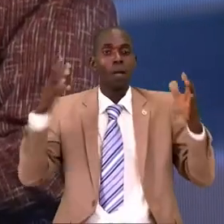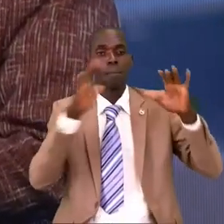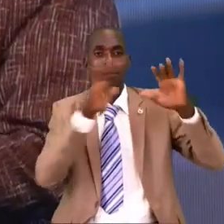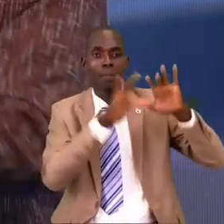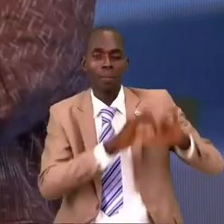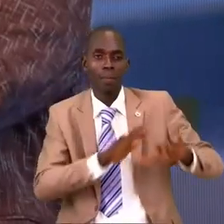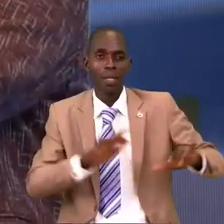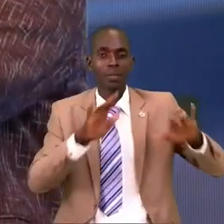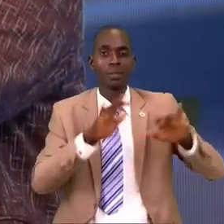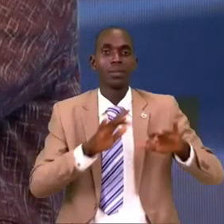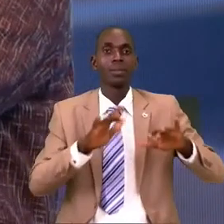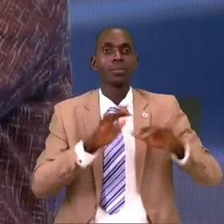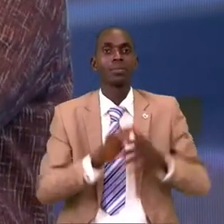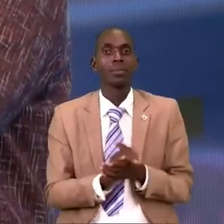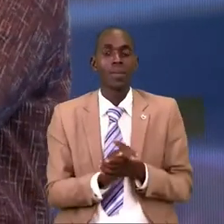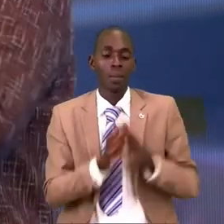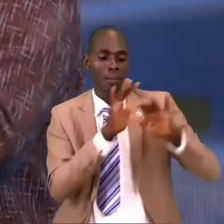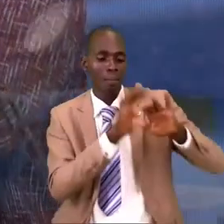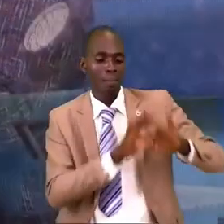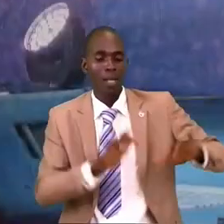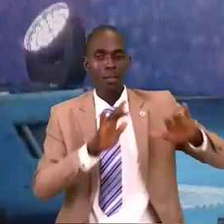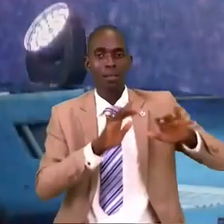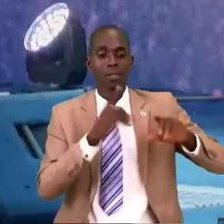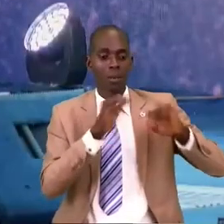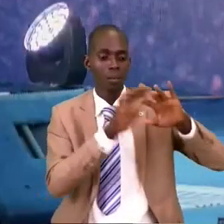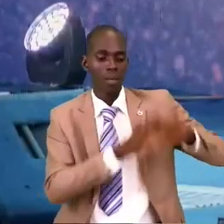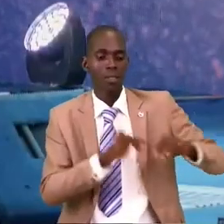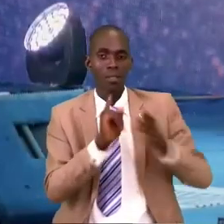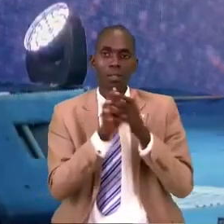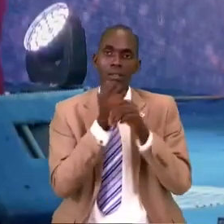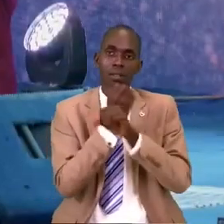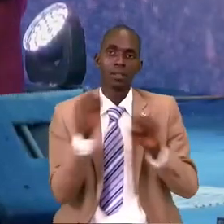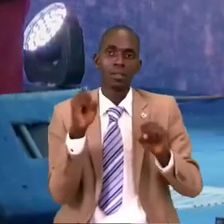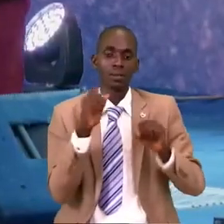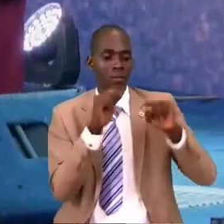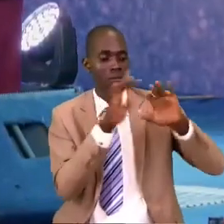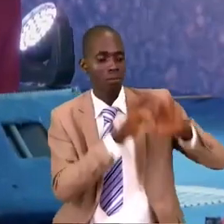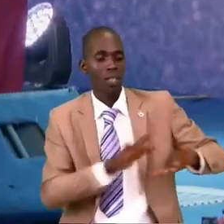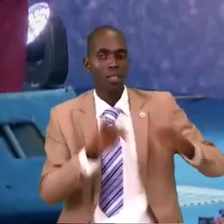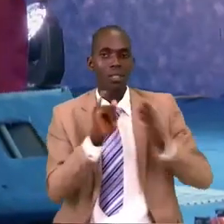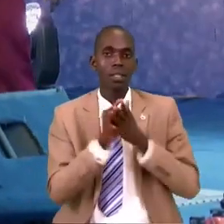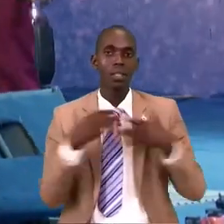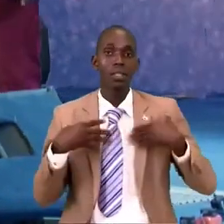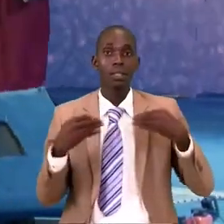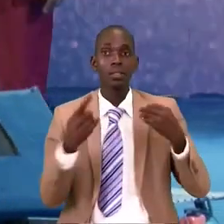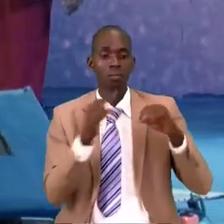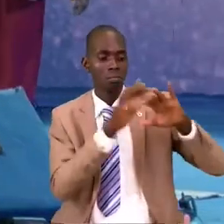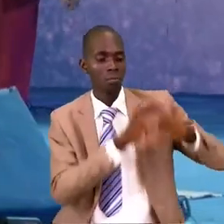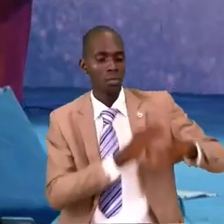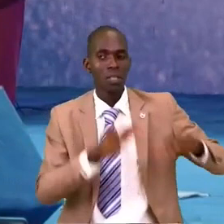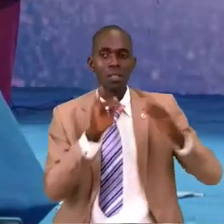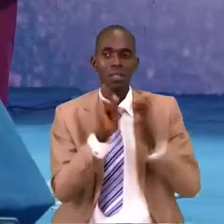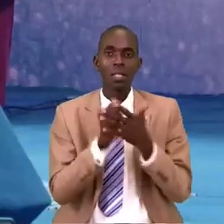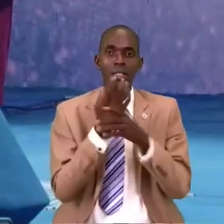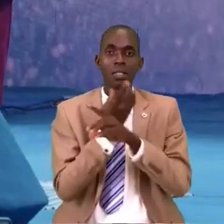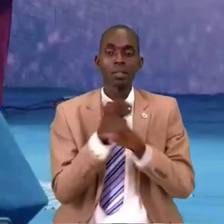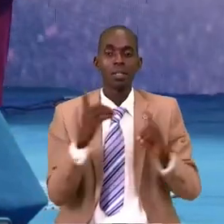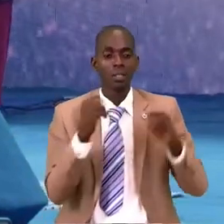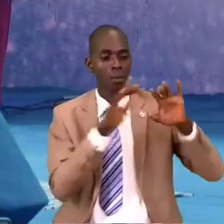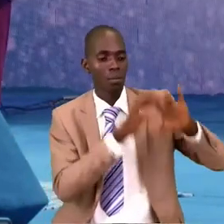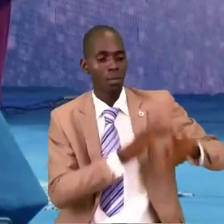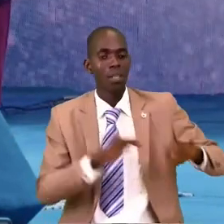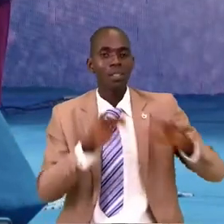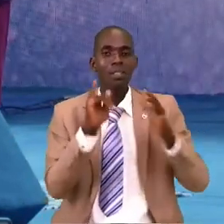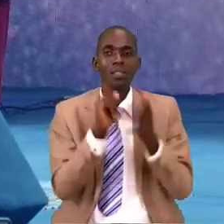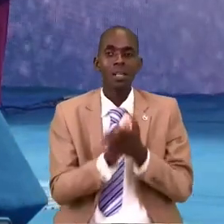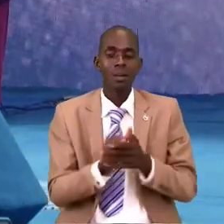that delivers, and the mercy that works supernatural miracle in every life, abundant